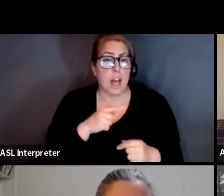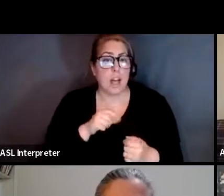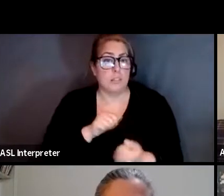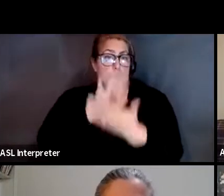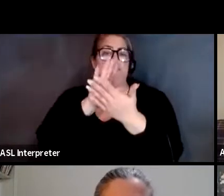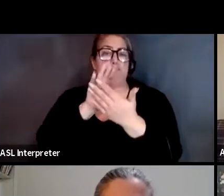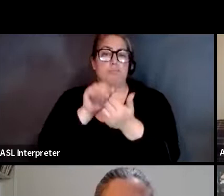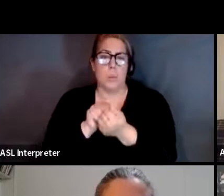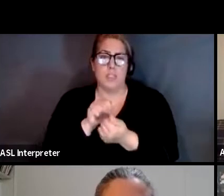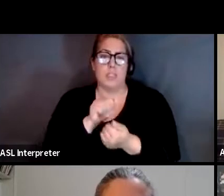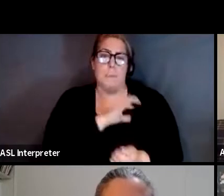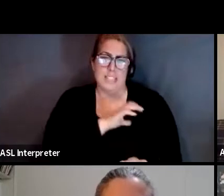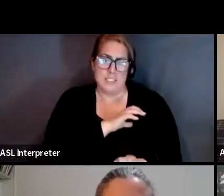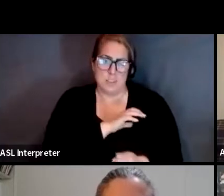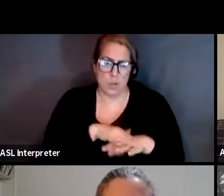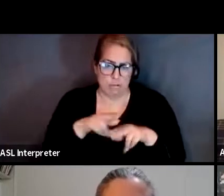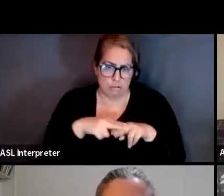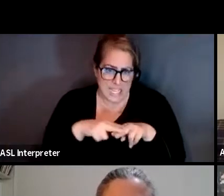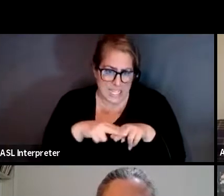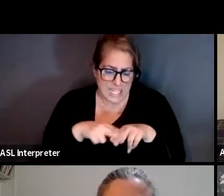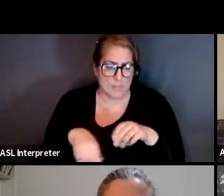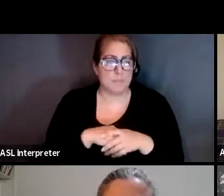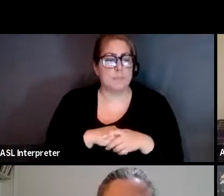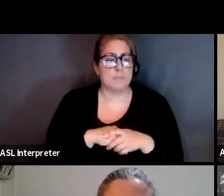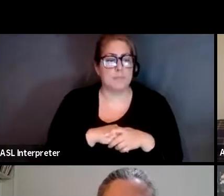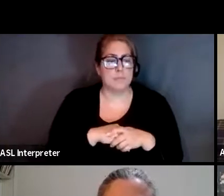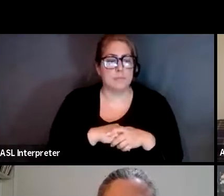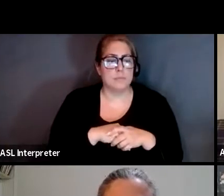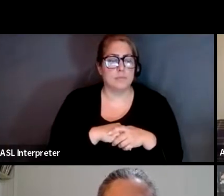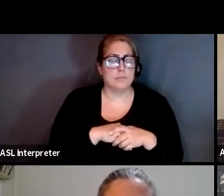train. And